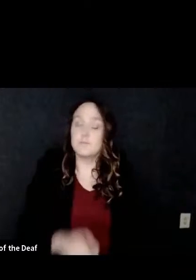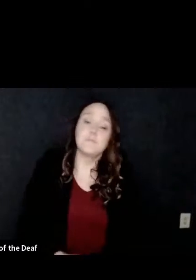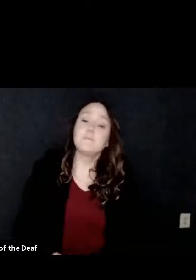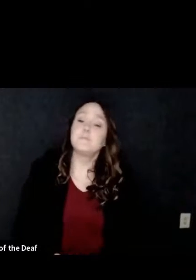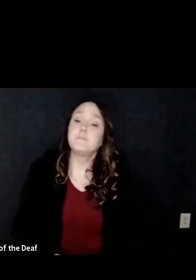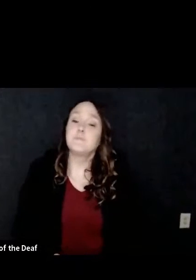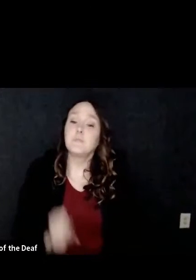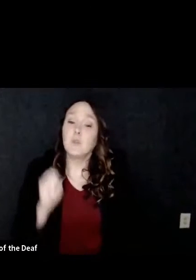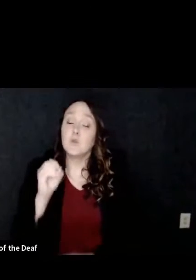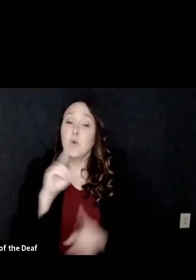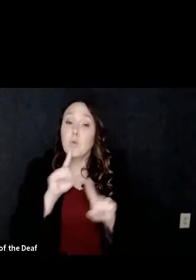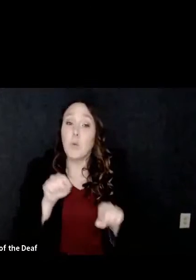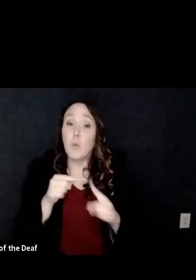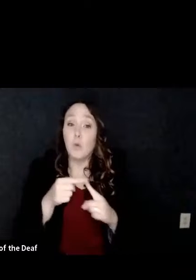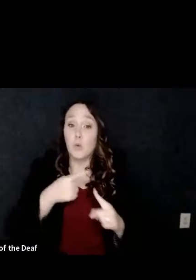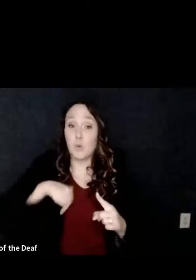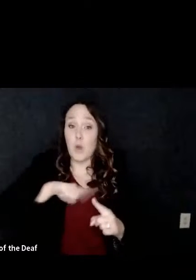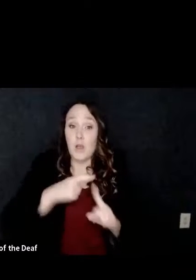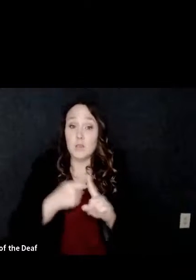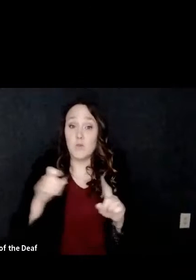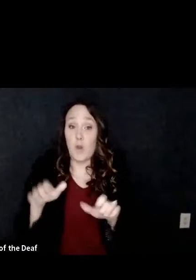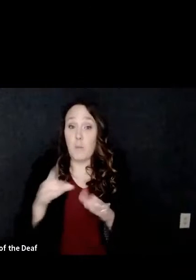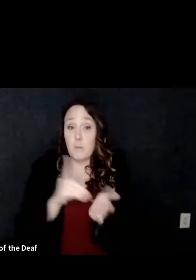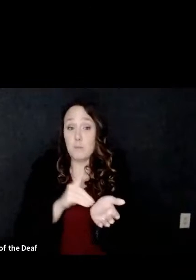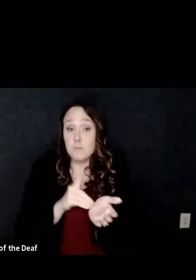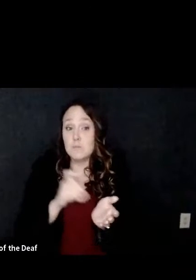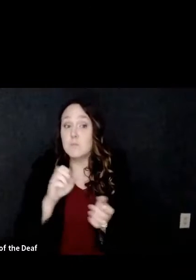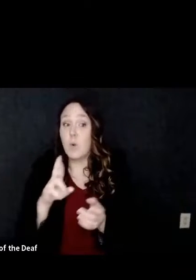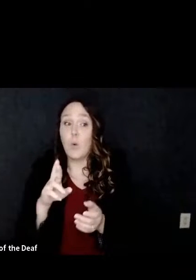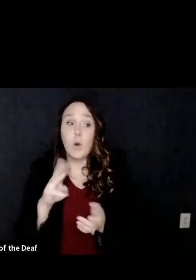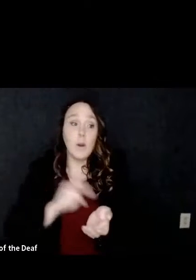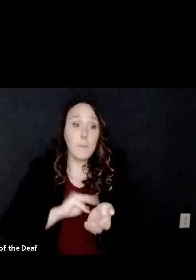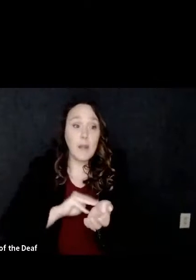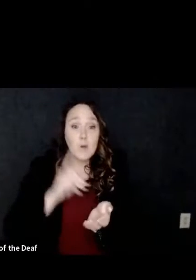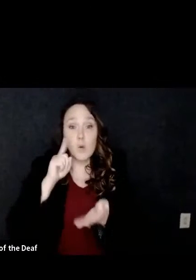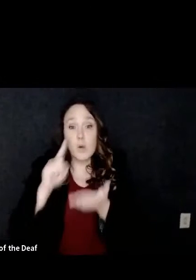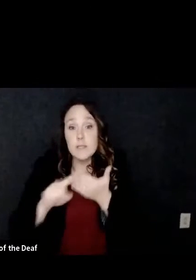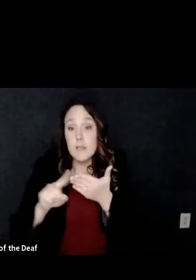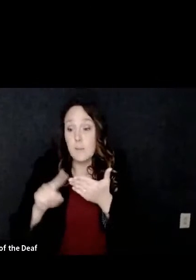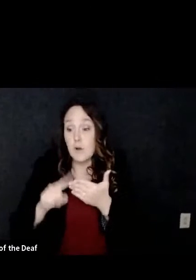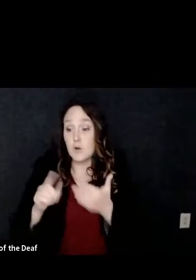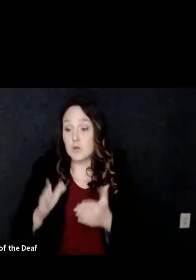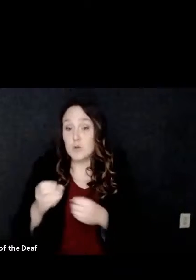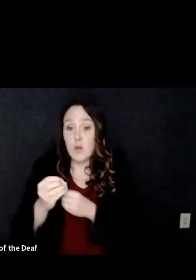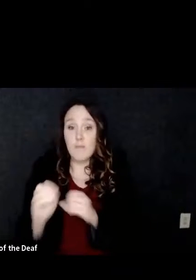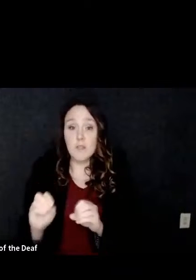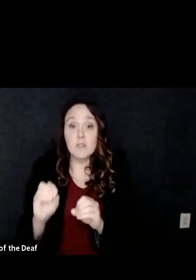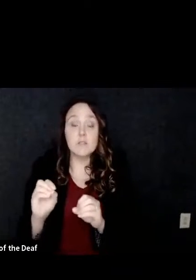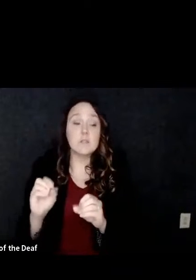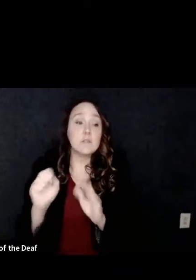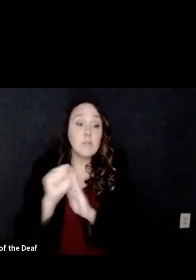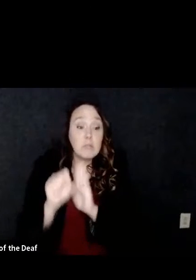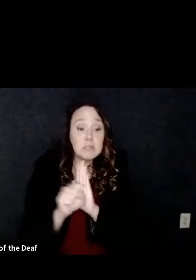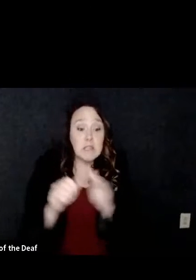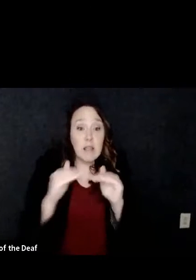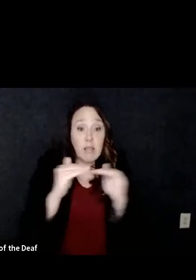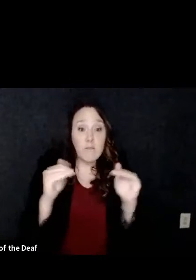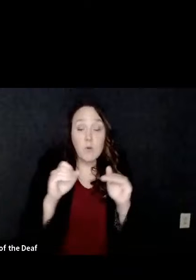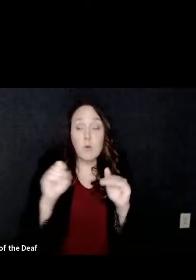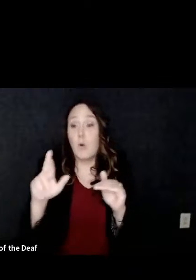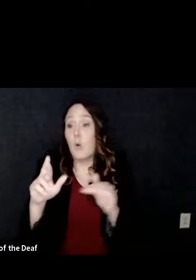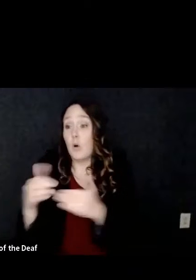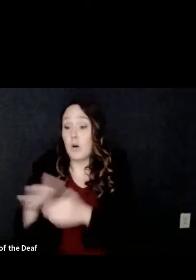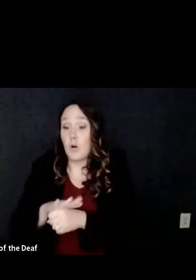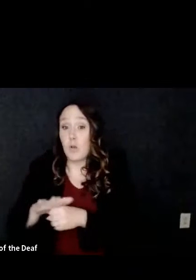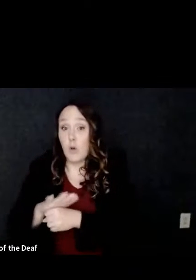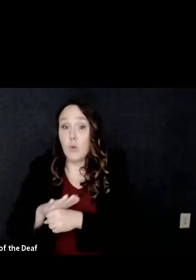So the way that they're reported to us from providers or from the medical examiner's office at the state level or the local medical examiner's office is they're